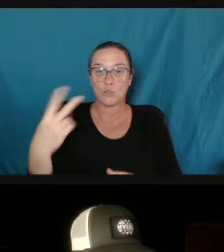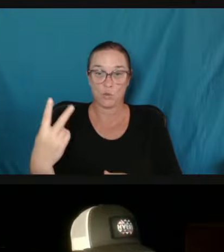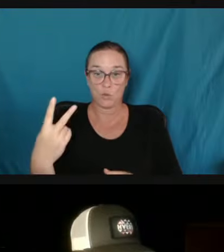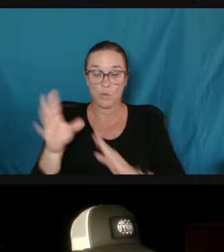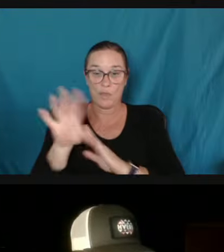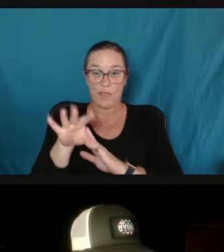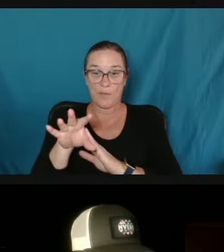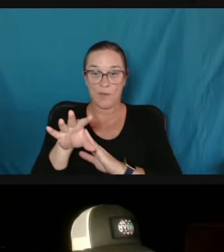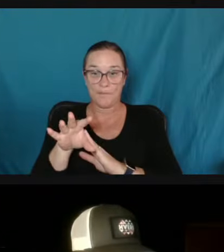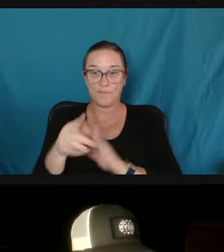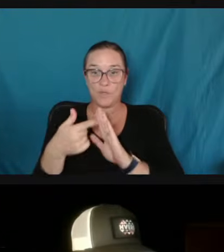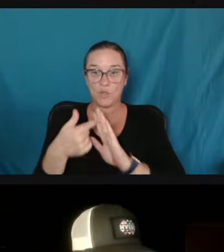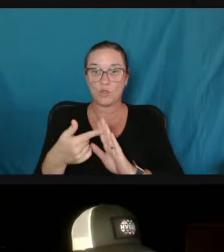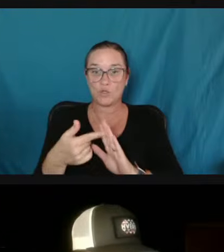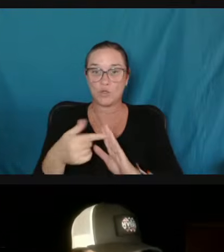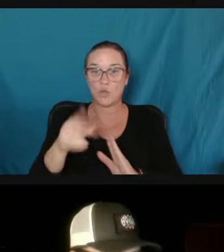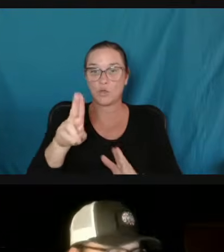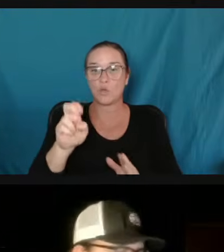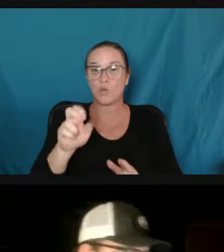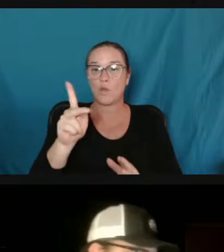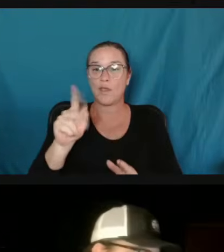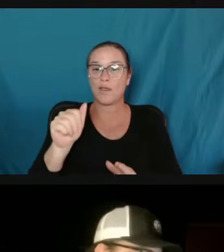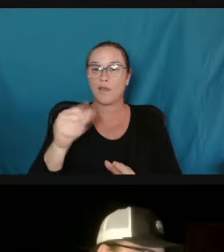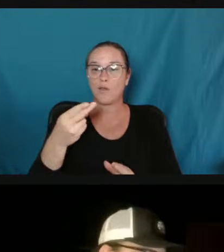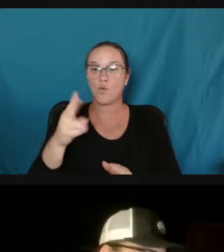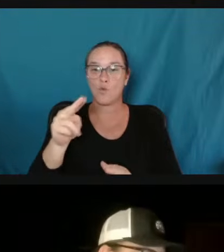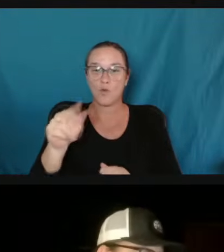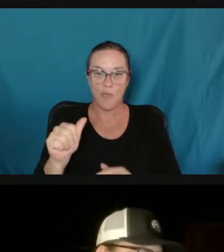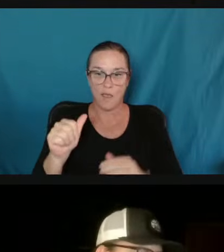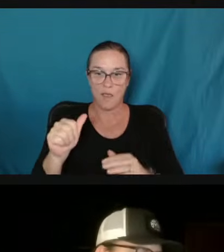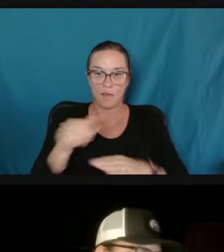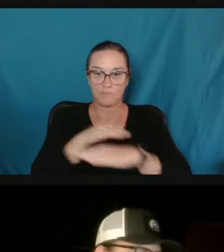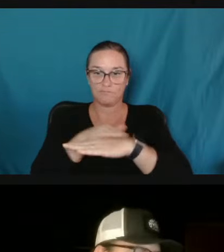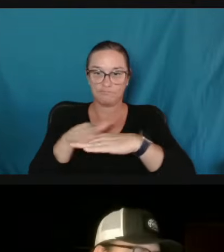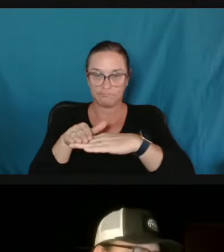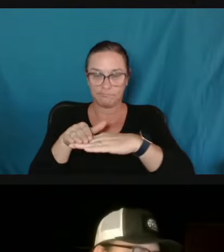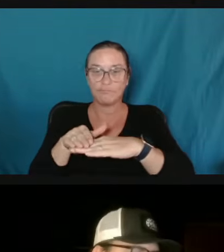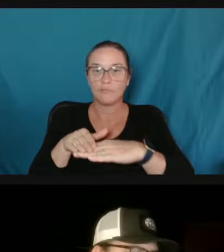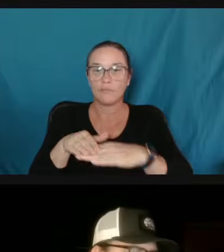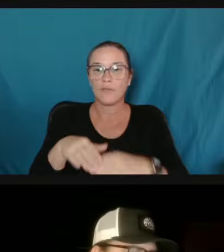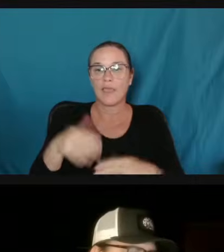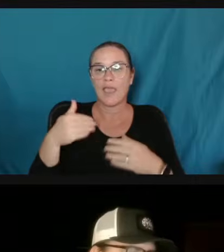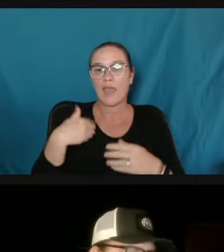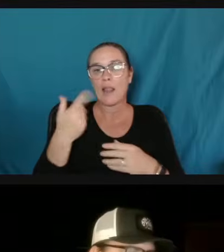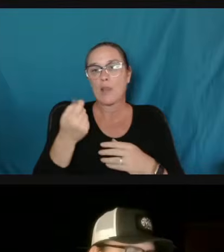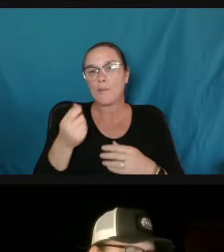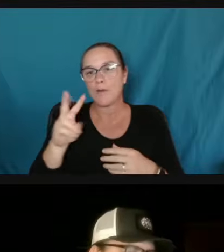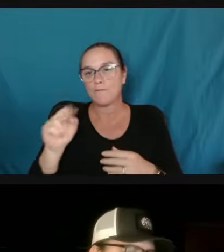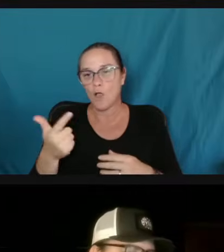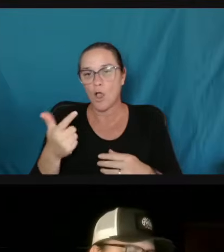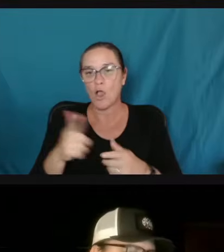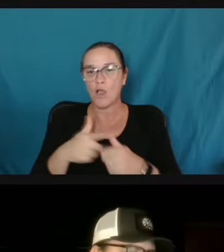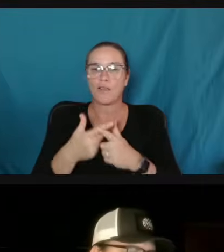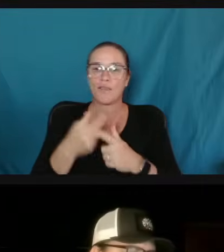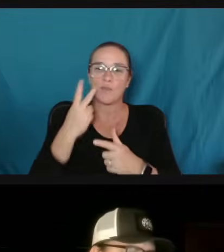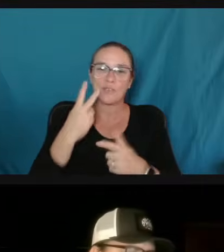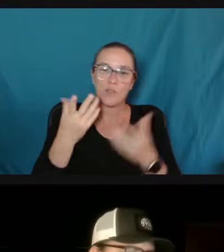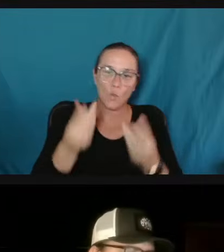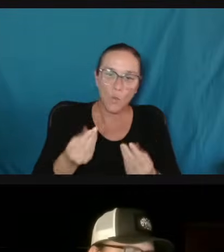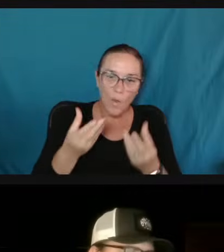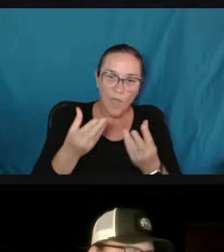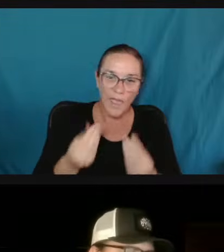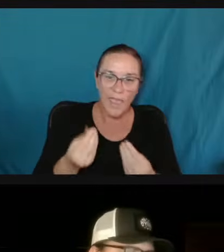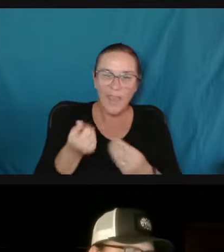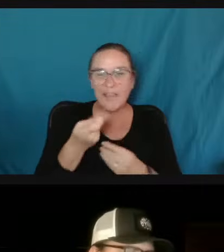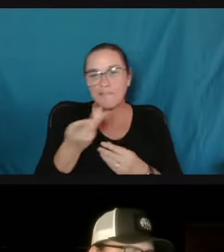the viewing platform at Uekahuna right here. Just a little bit of fog in the first couple of days, and you start seeing wet pavement and a few visitors